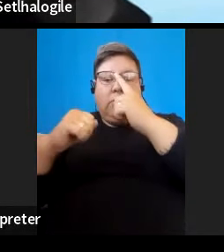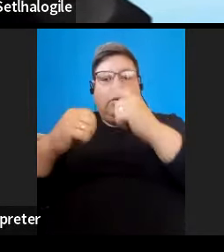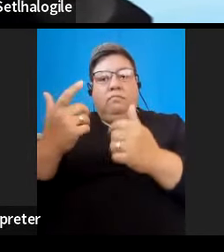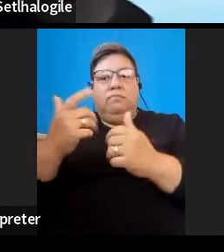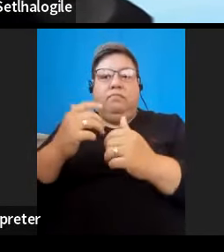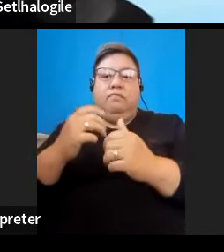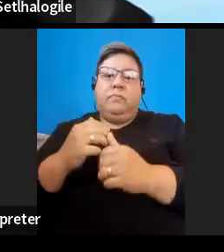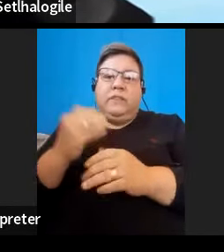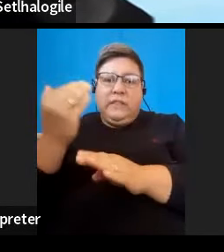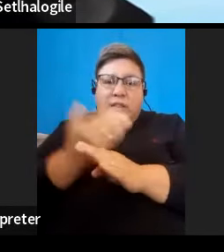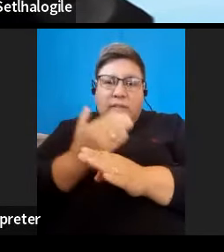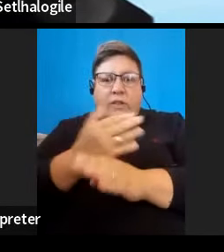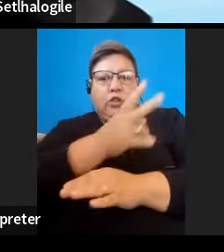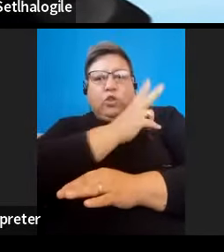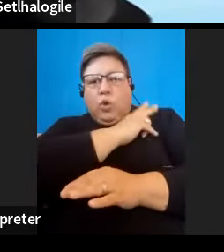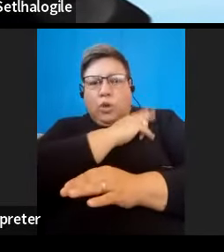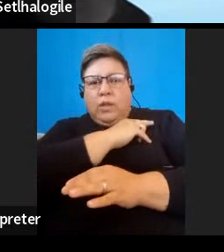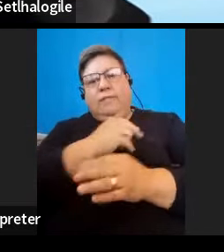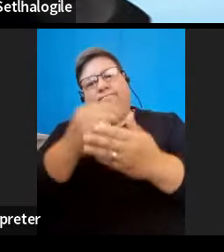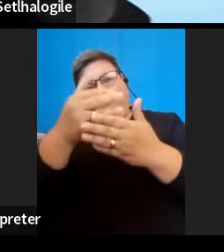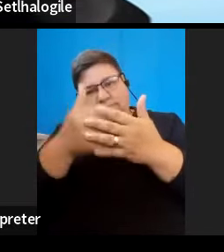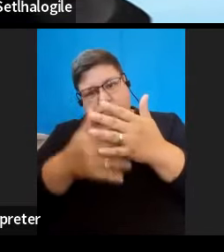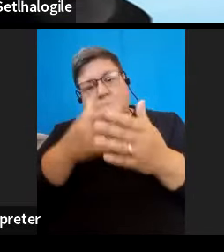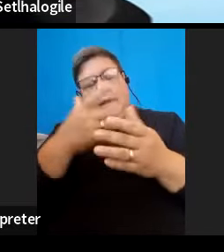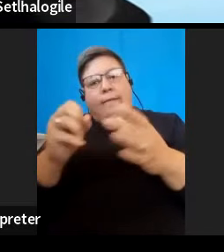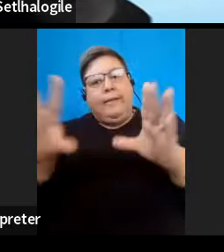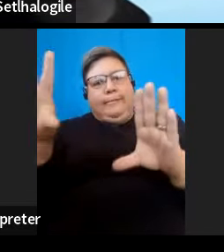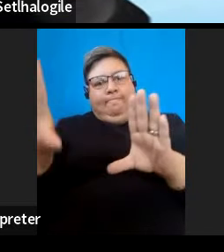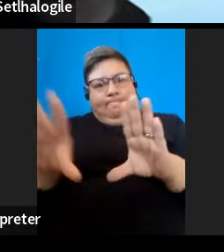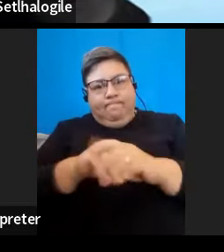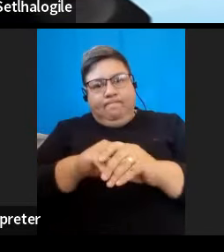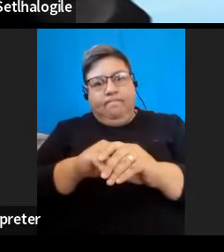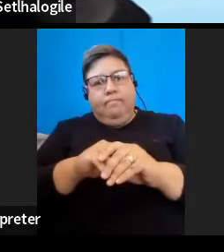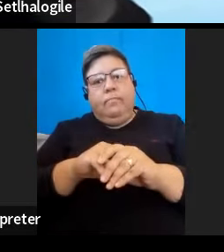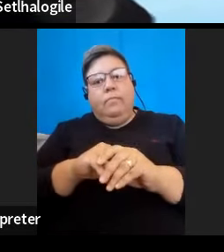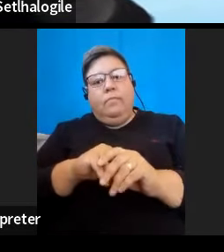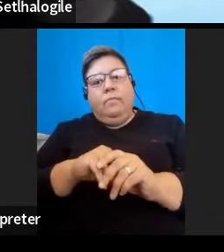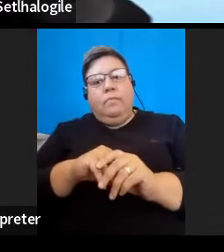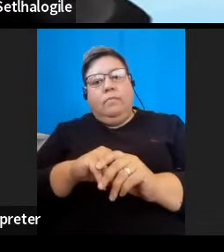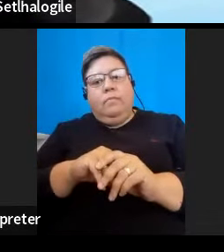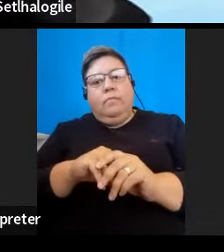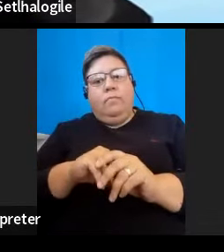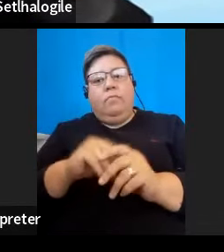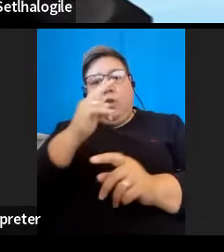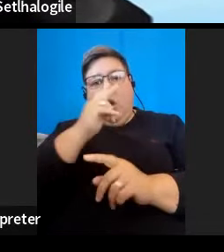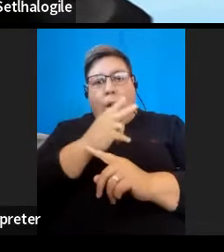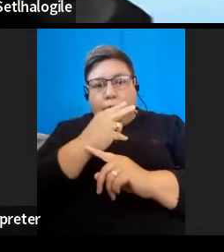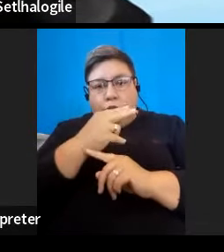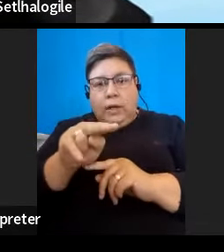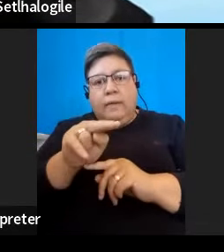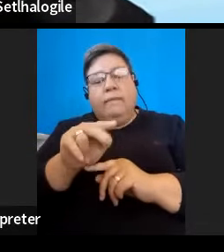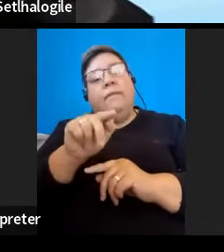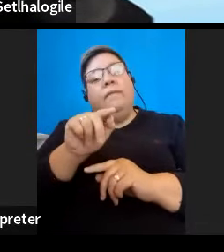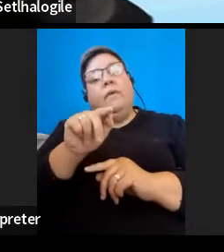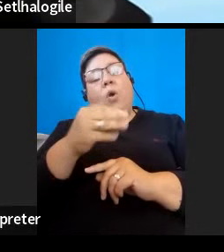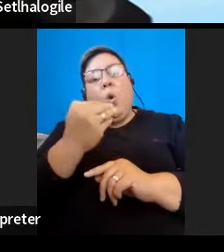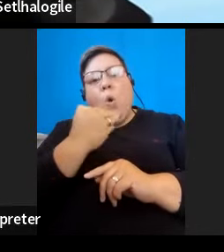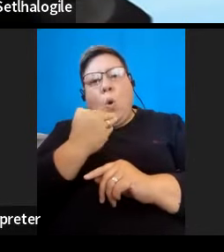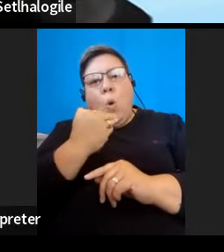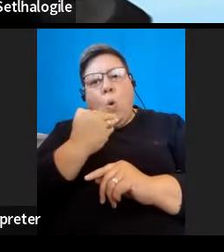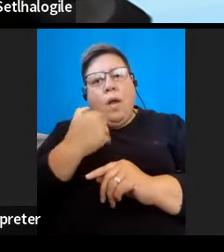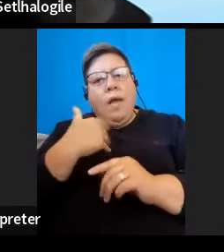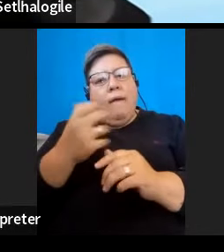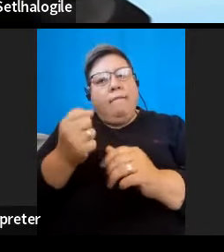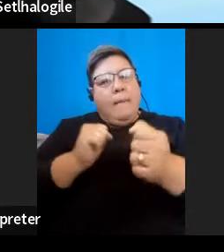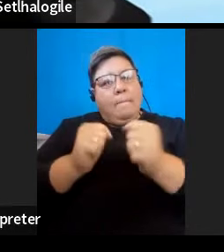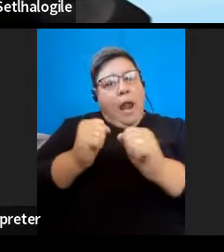and security, we segmented or we were very objective in terms of saying, who are we going to pilot with and